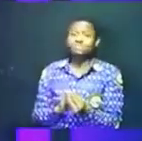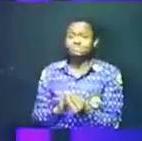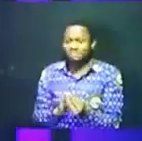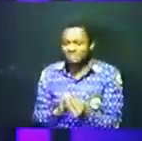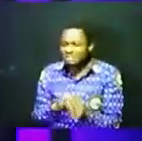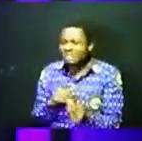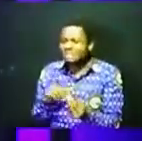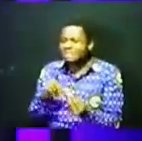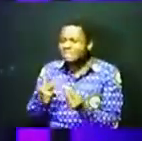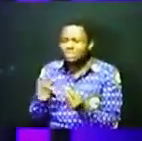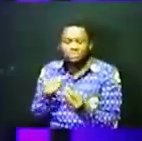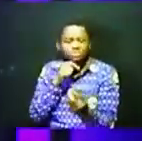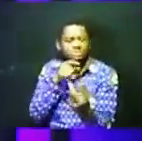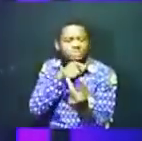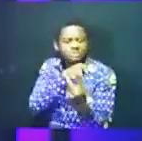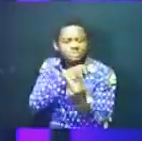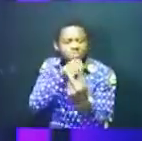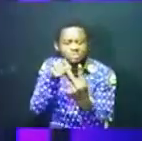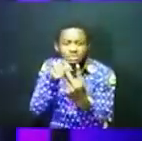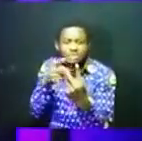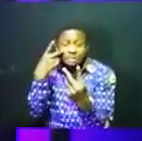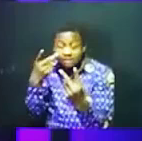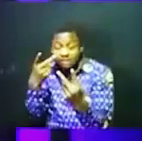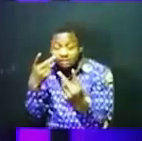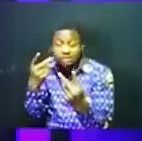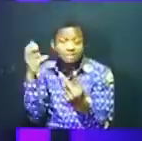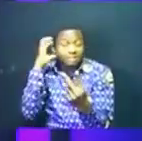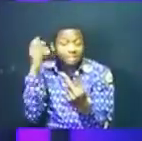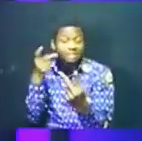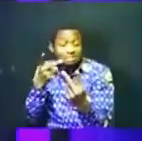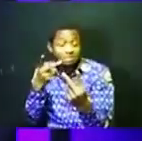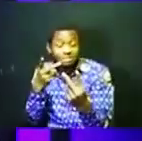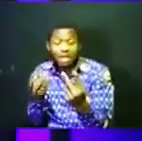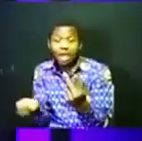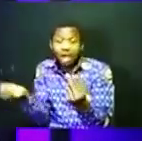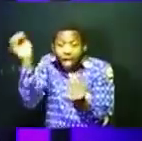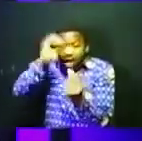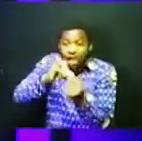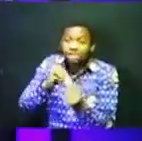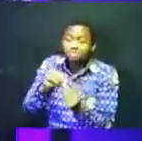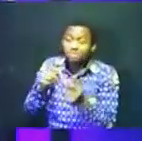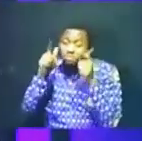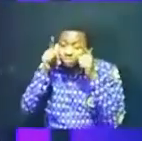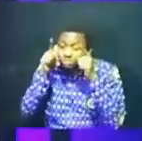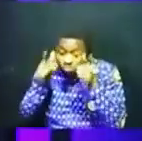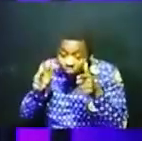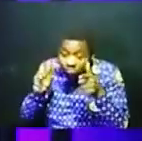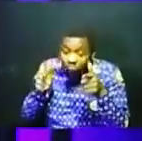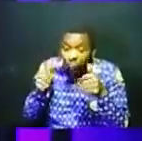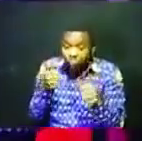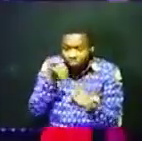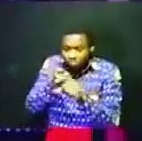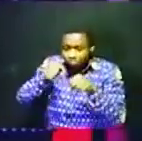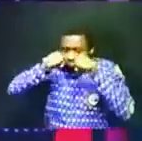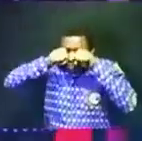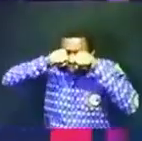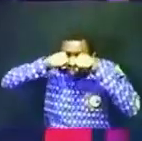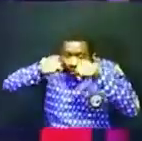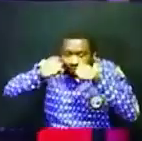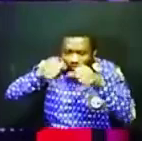And we didn't just see, we looked at it. So they saw. But they